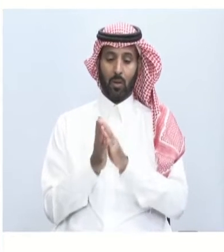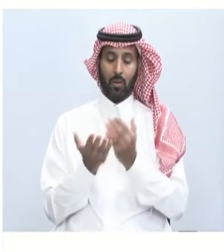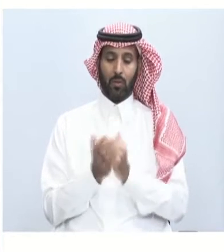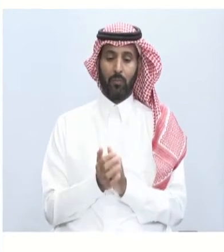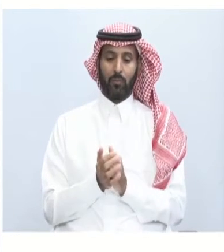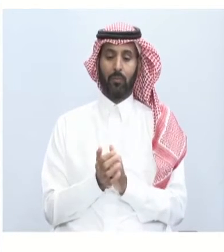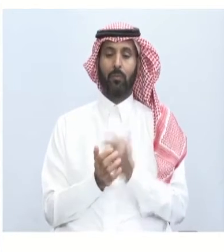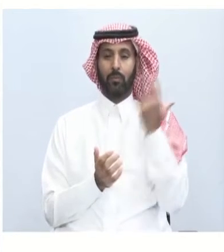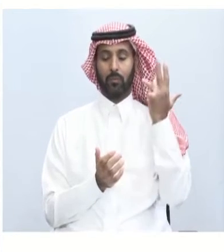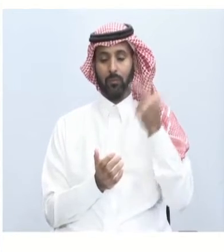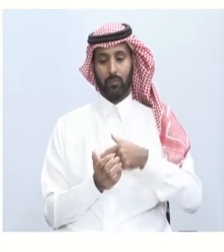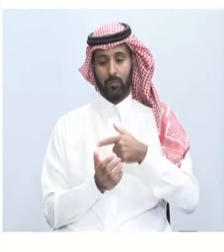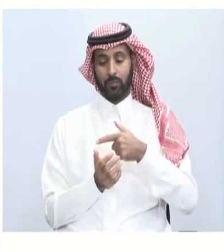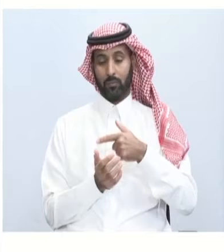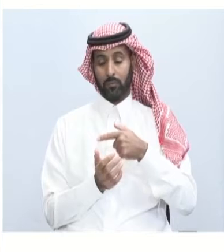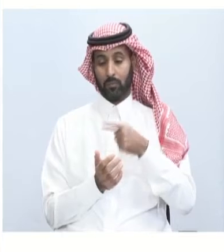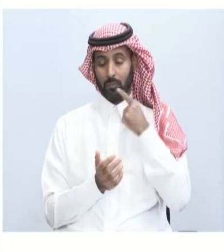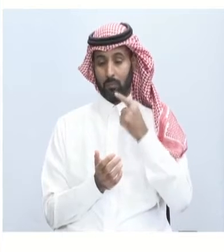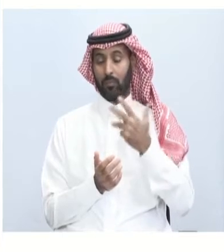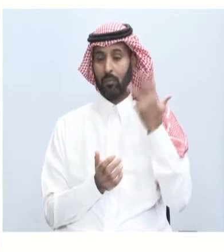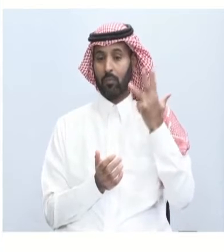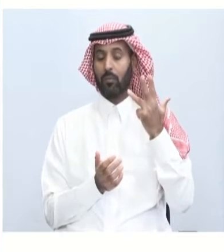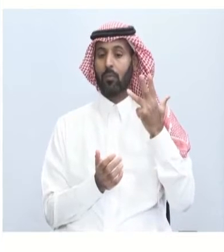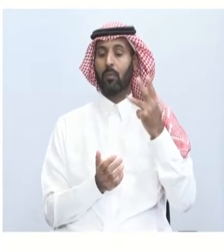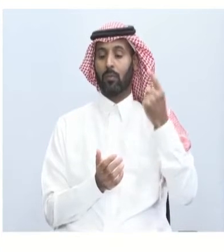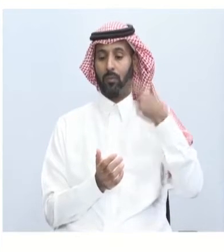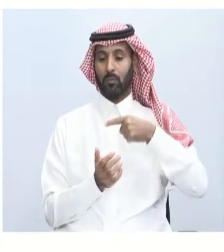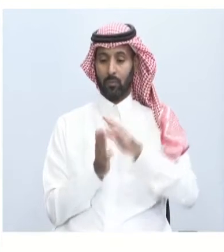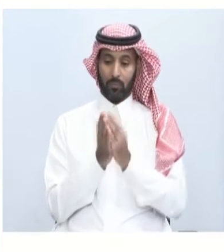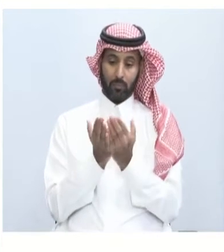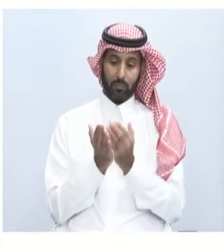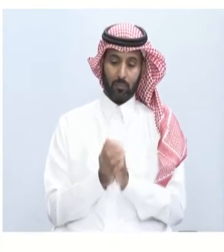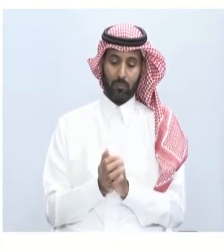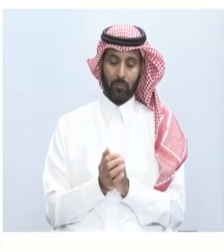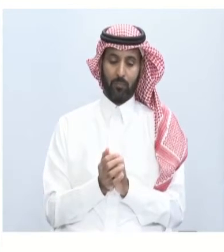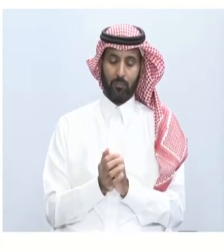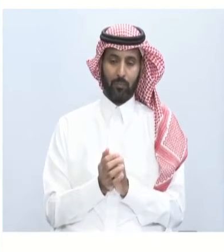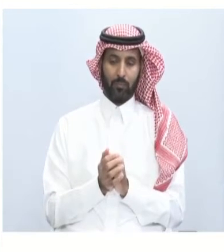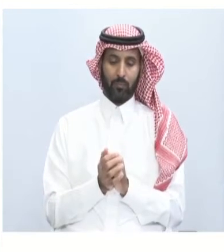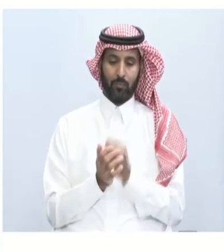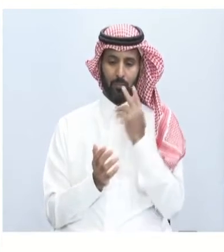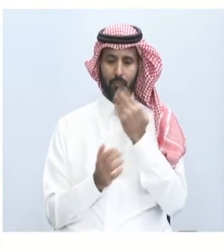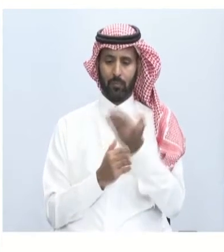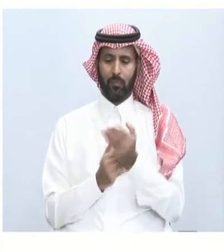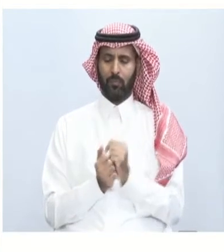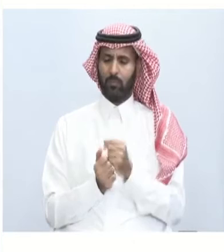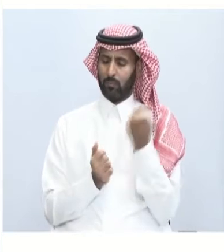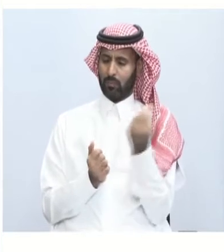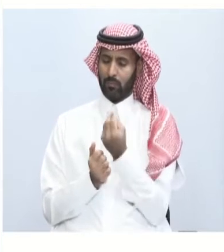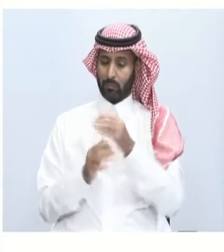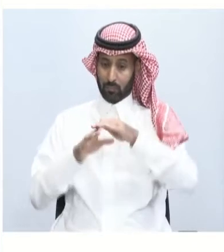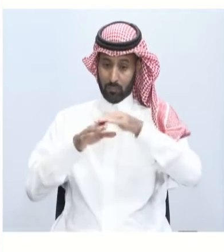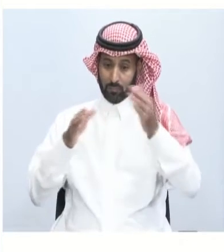to turn to page 19. I would like you please to turn to page 19. On